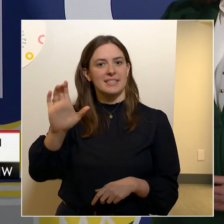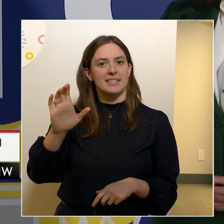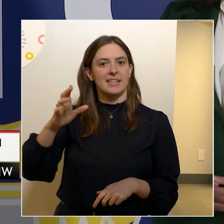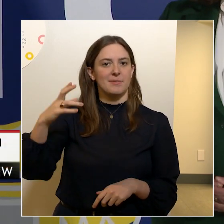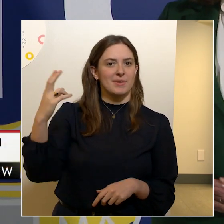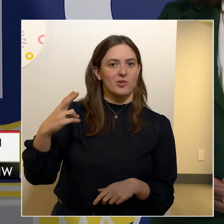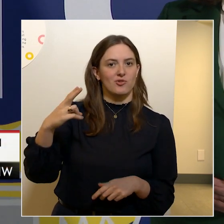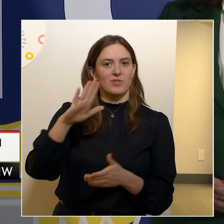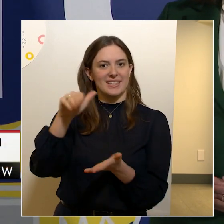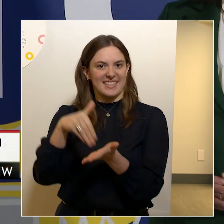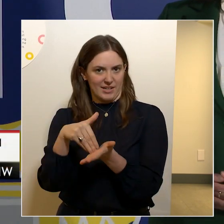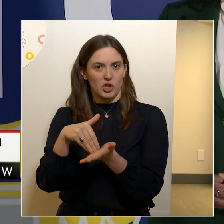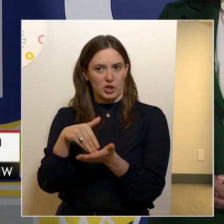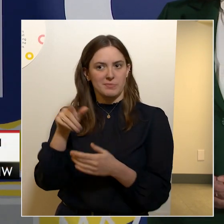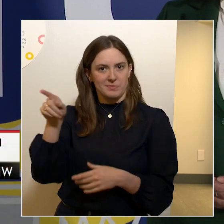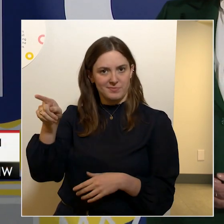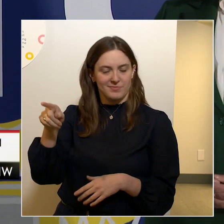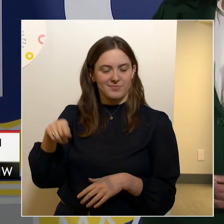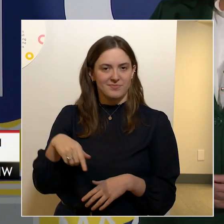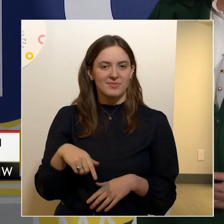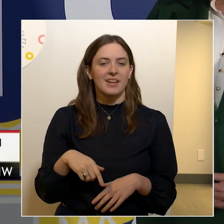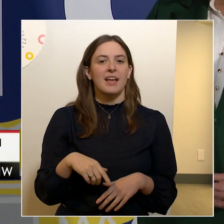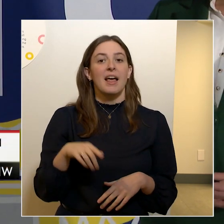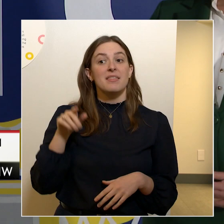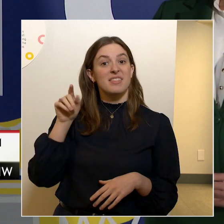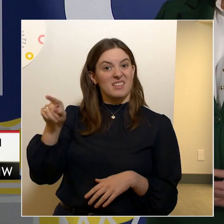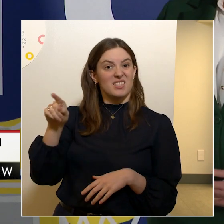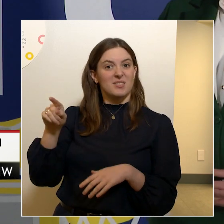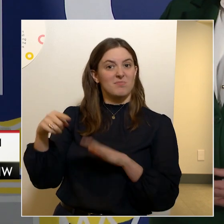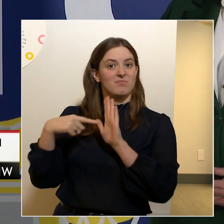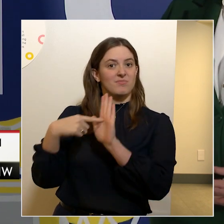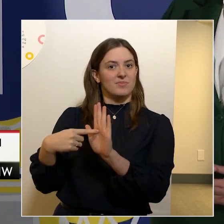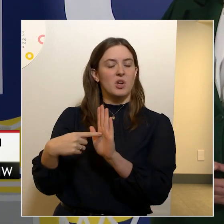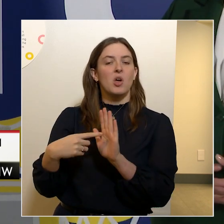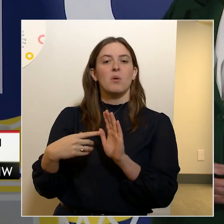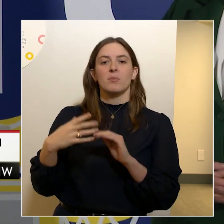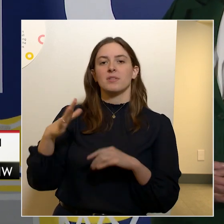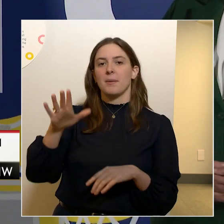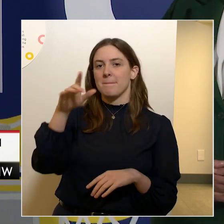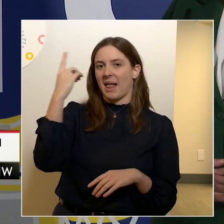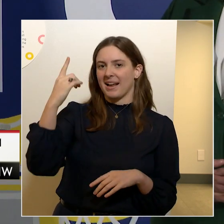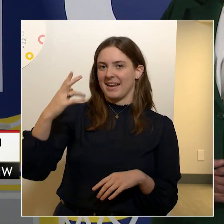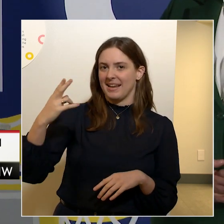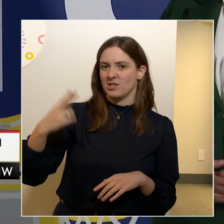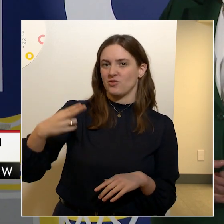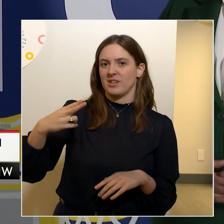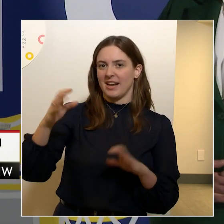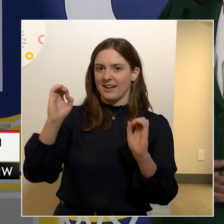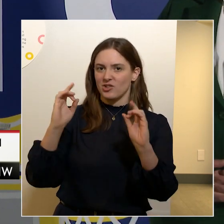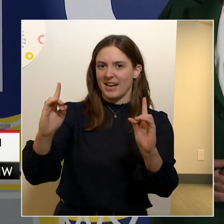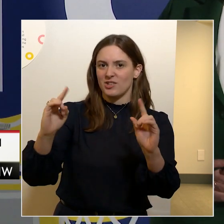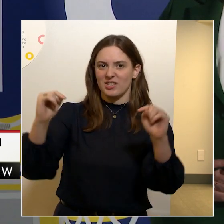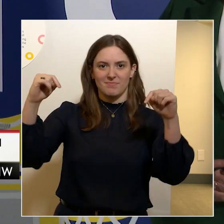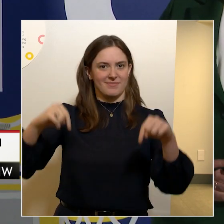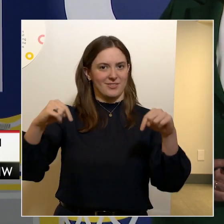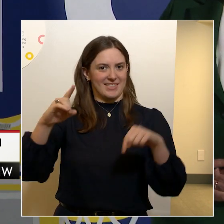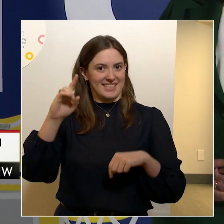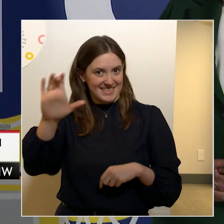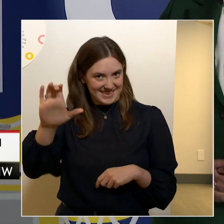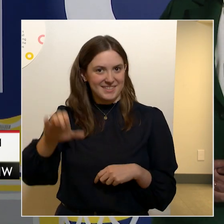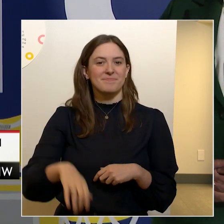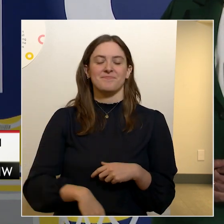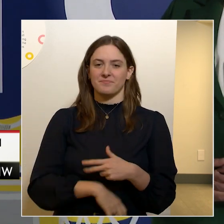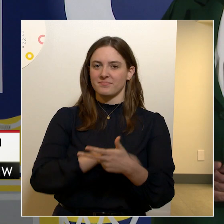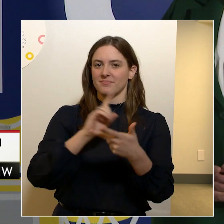big investment from the city. And this exhibit highlights the history of Black education in DC. And